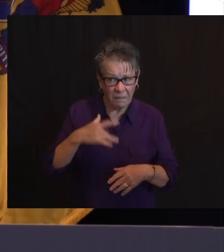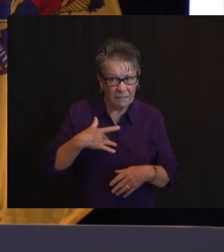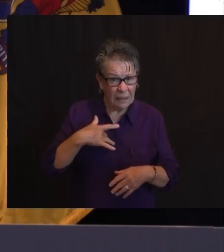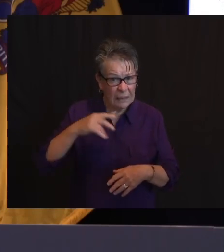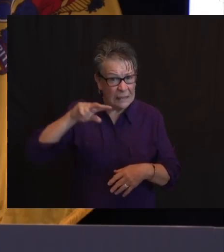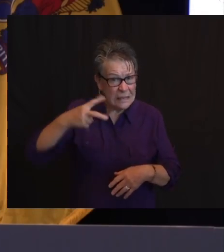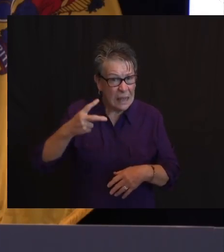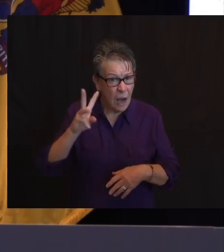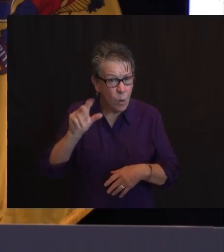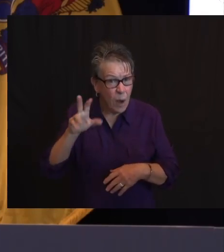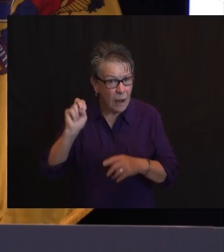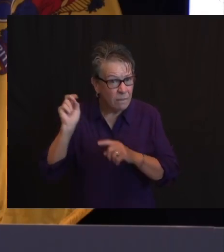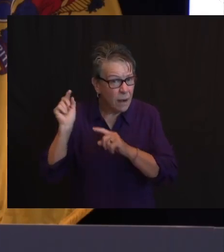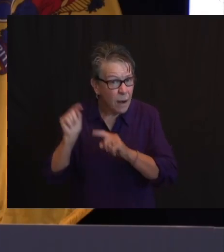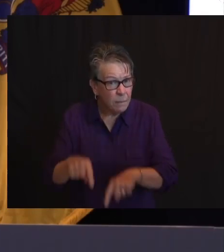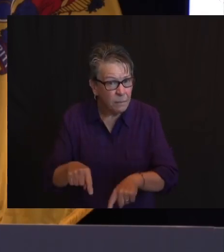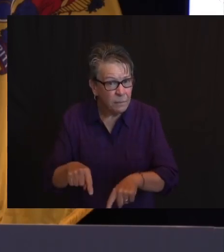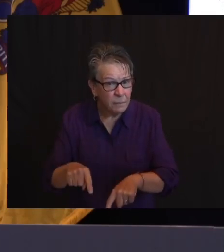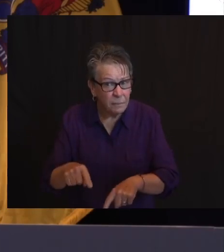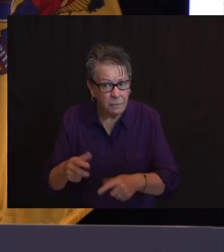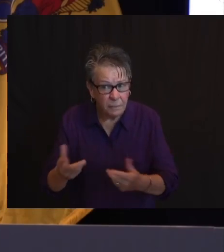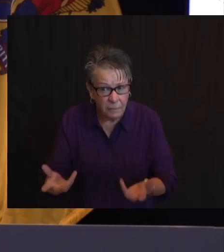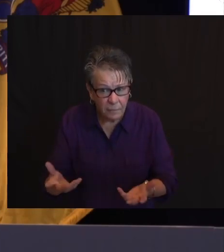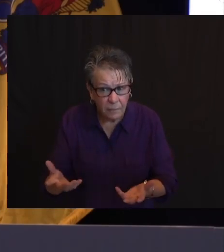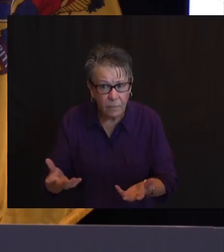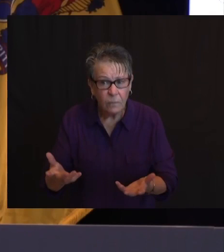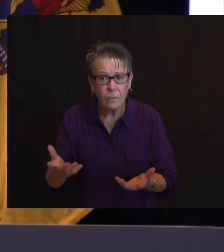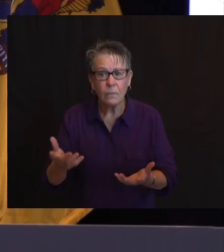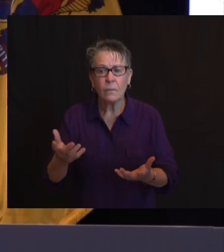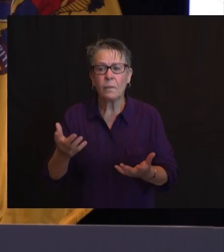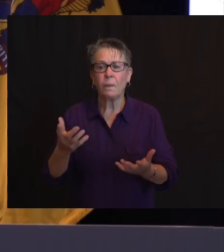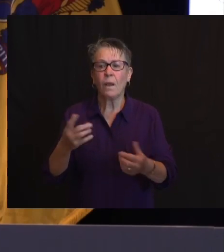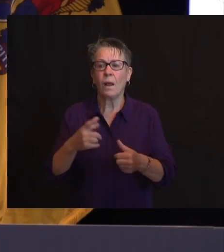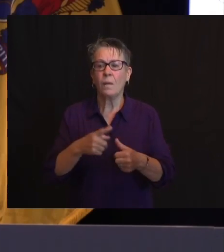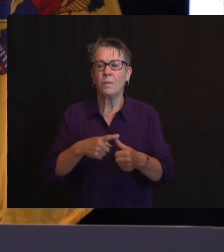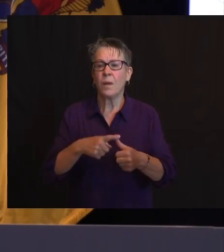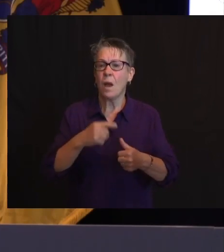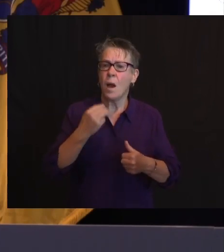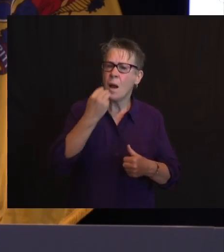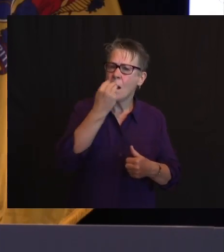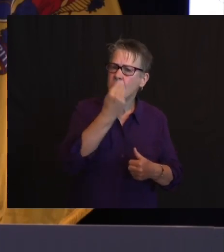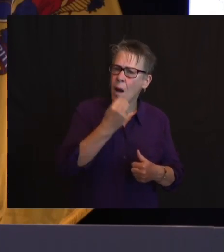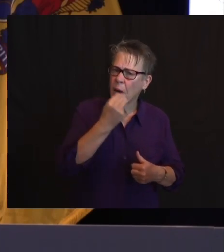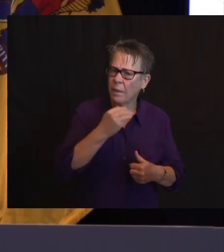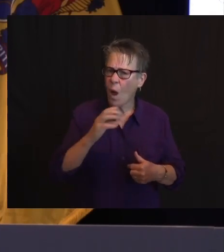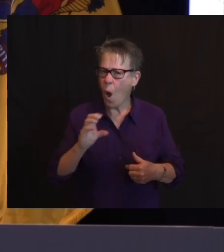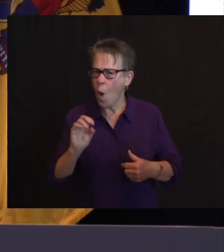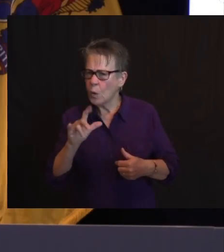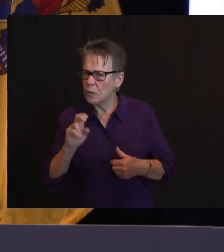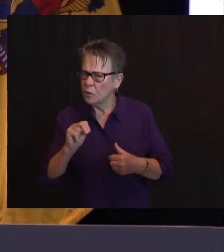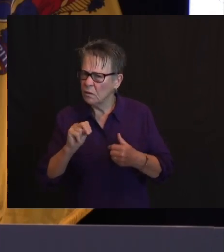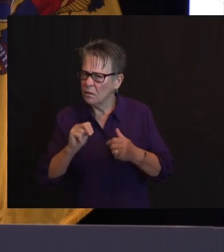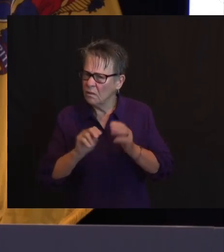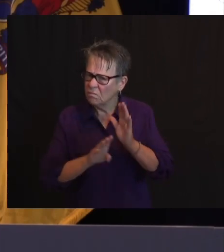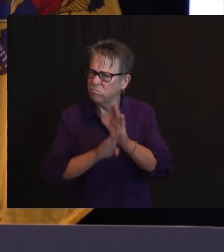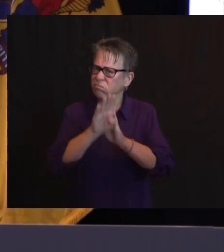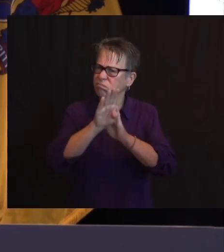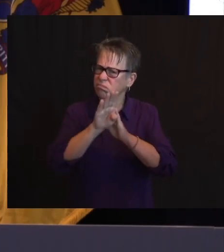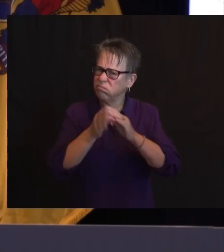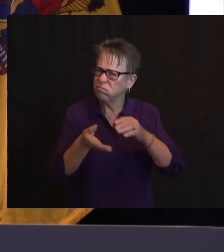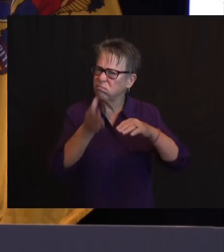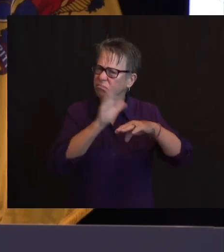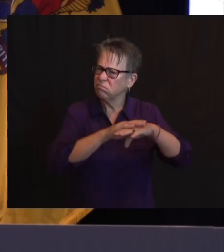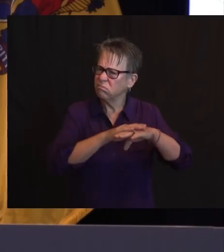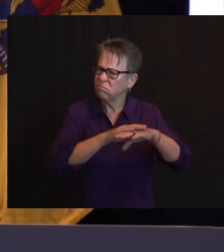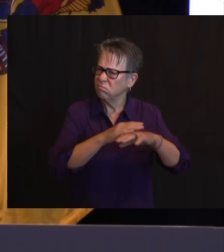for about 30% of the new cases in the past 2 days. Curious if you can point to any specific activities that are linked to the uptake in